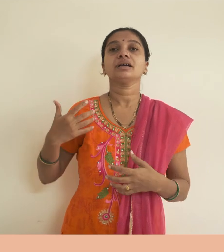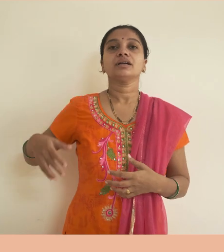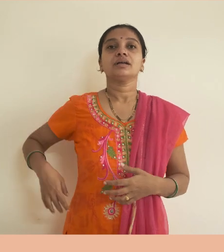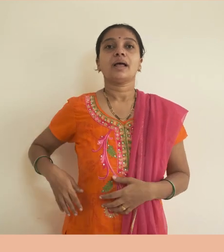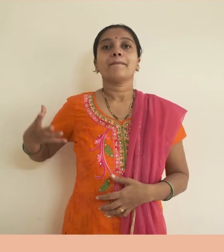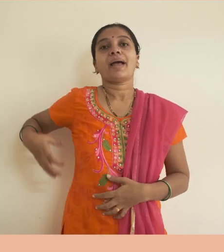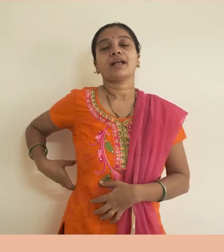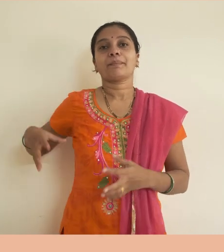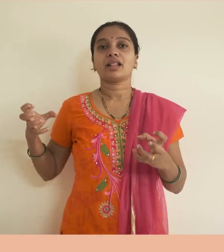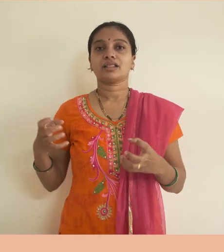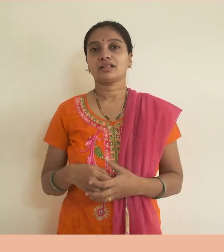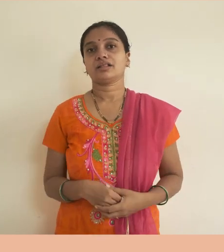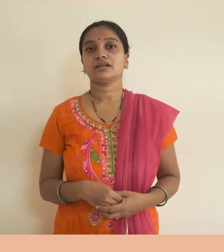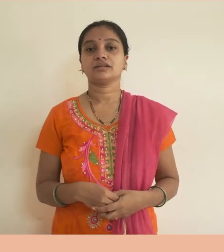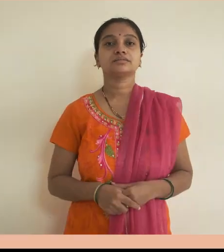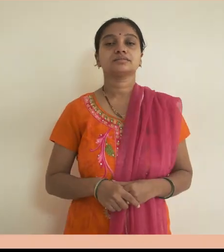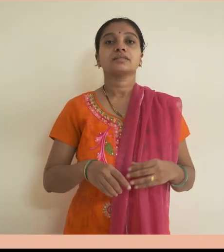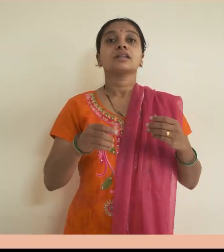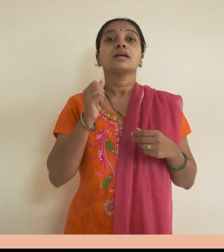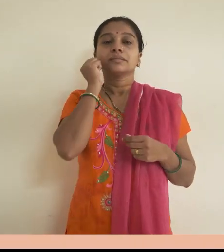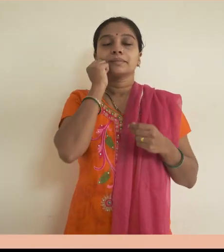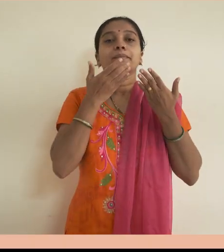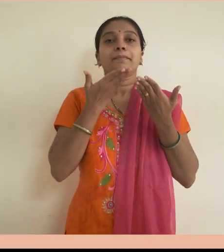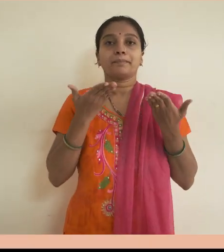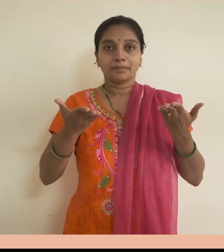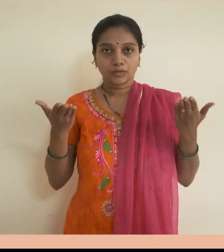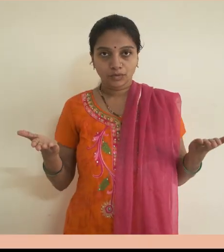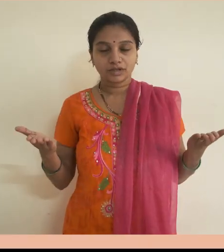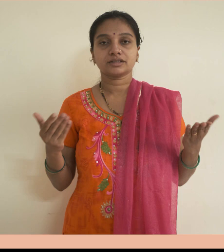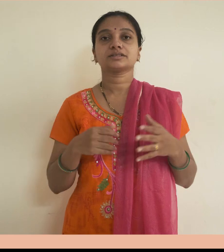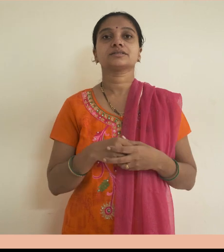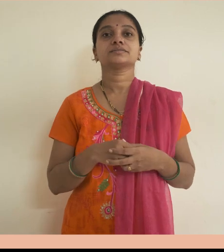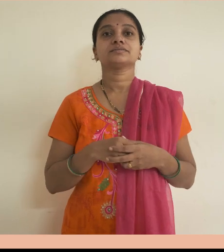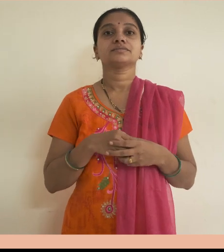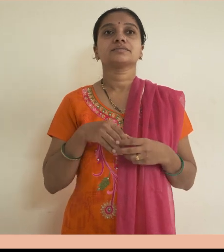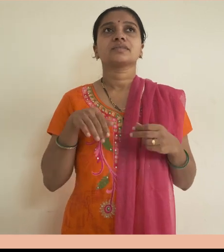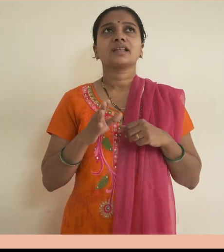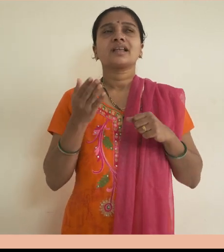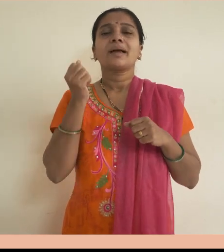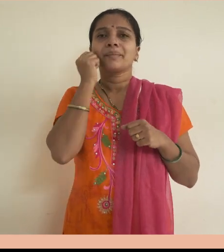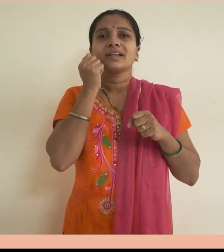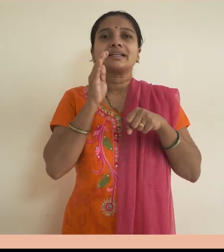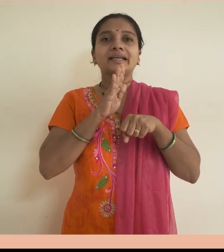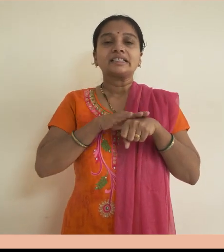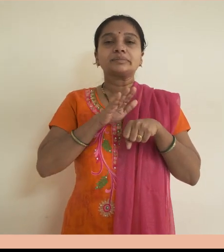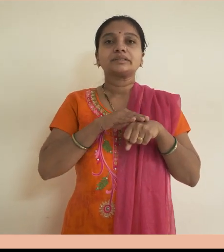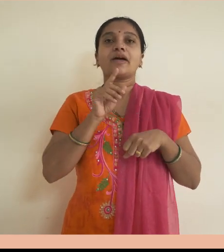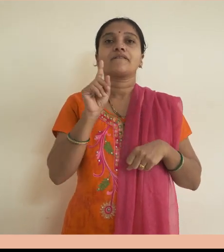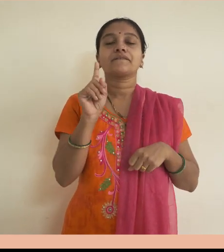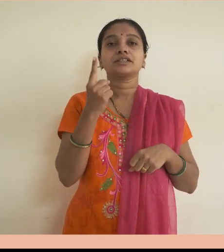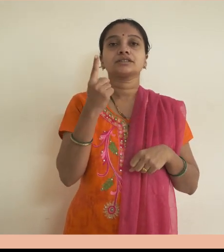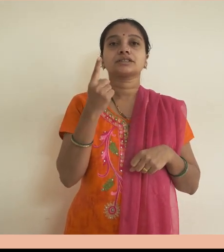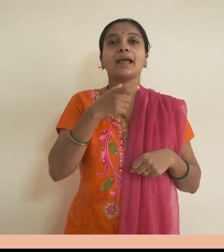cramps, change in appetite, backache. Period products. A menstruator experiences period for the first